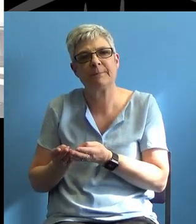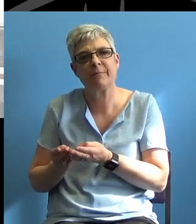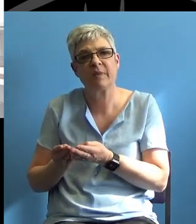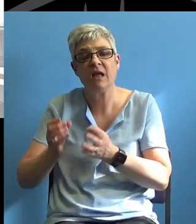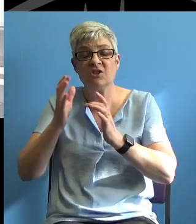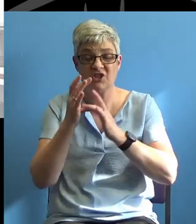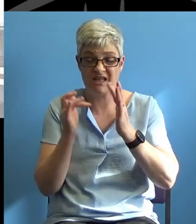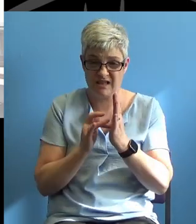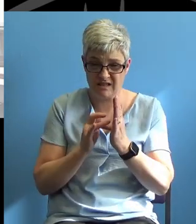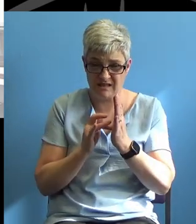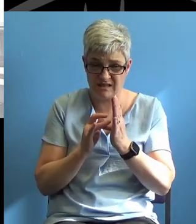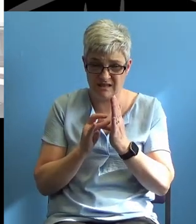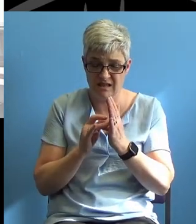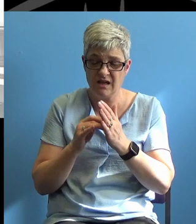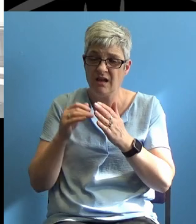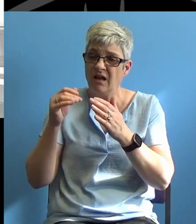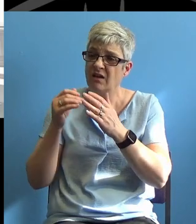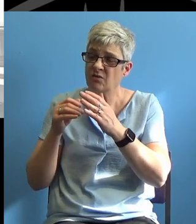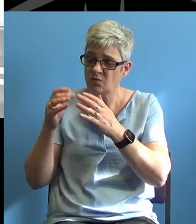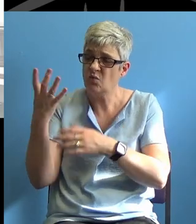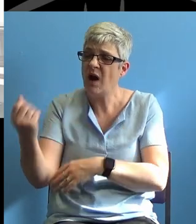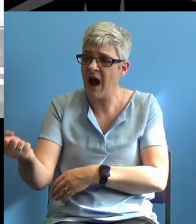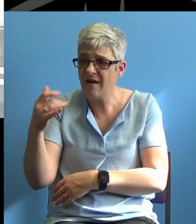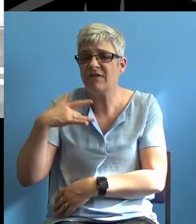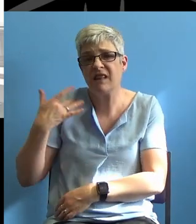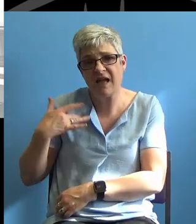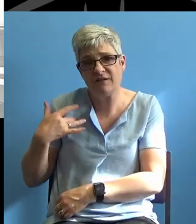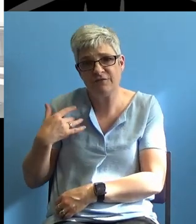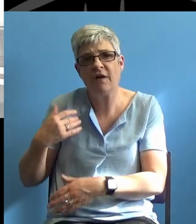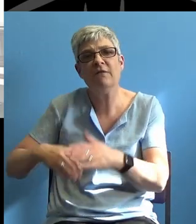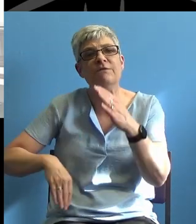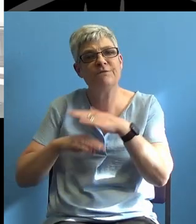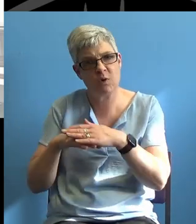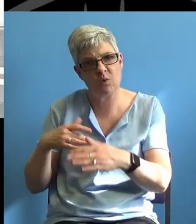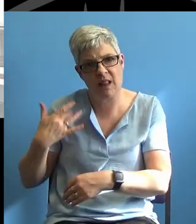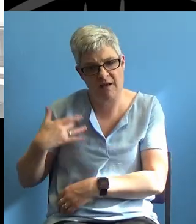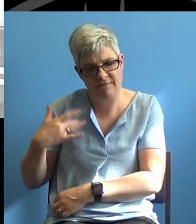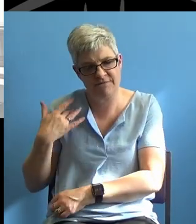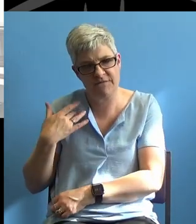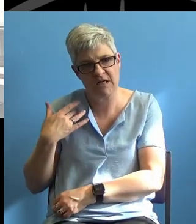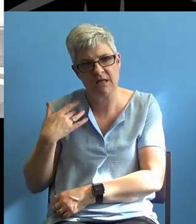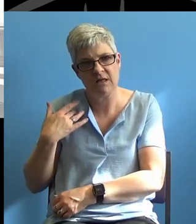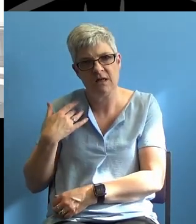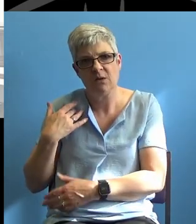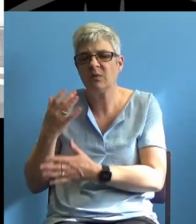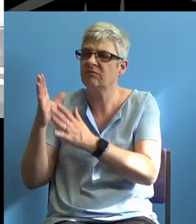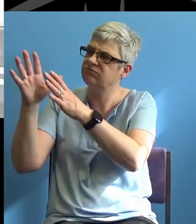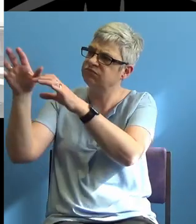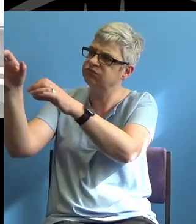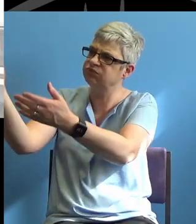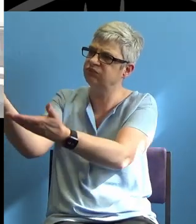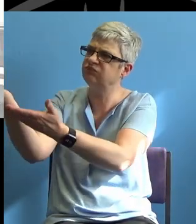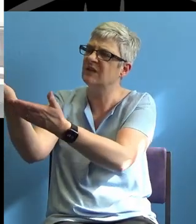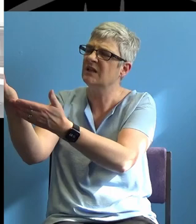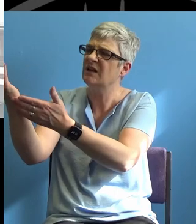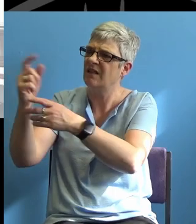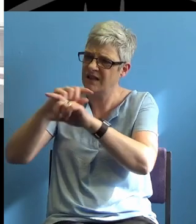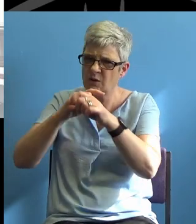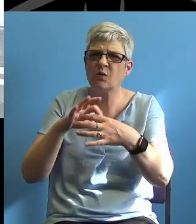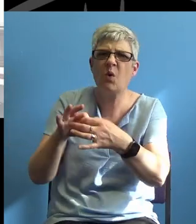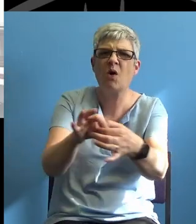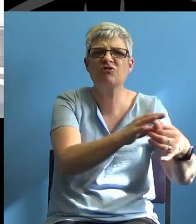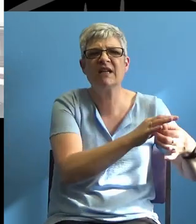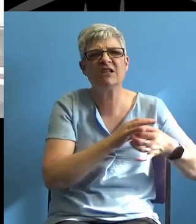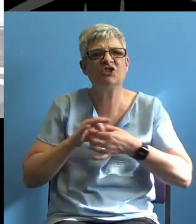Jesus, in you is life, and life in all its fullness. We reach out to you as a congregation, asking